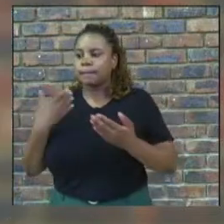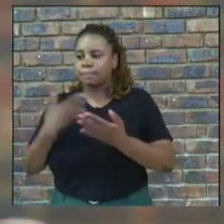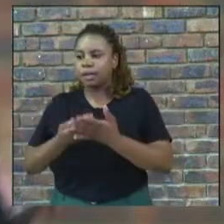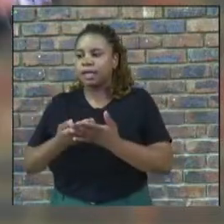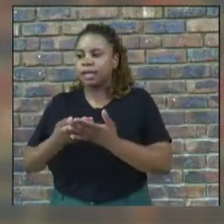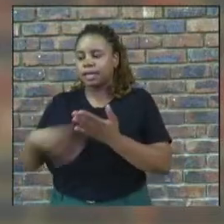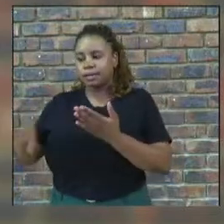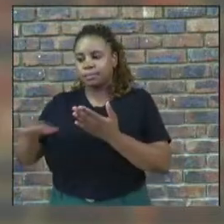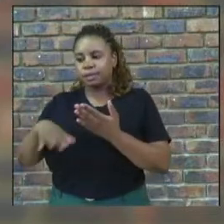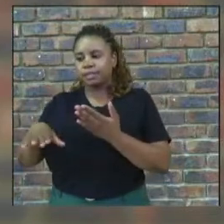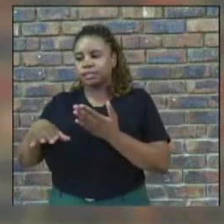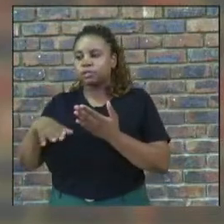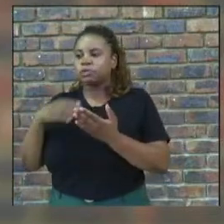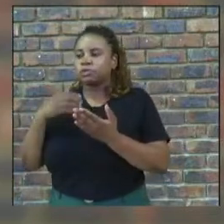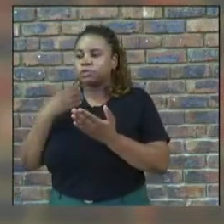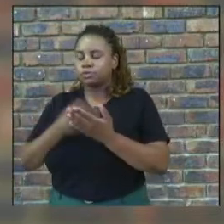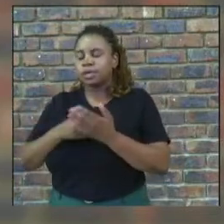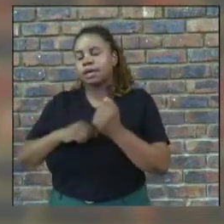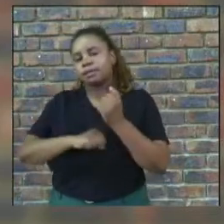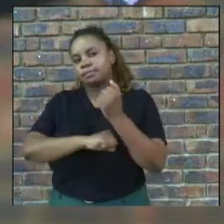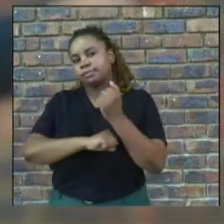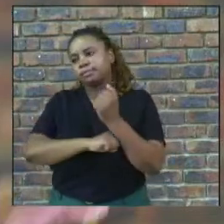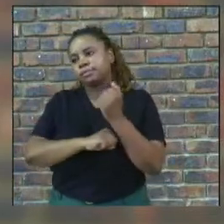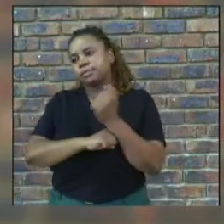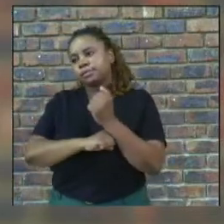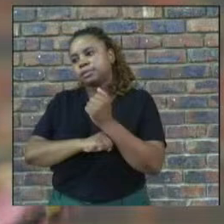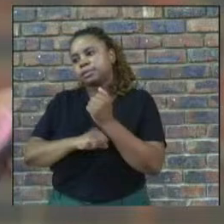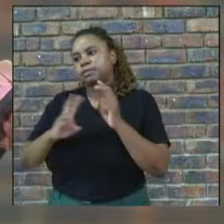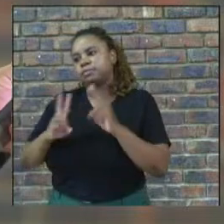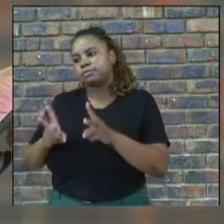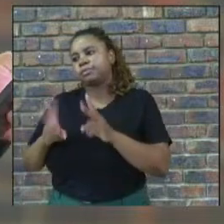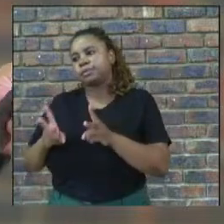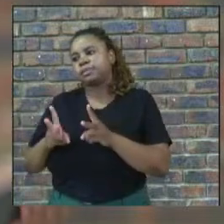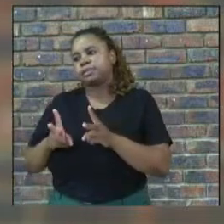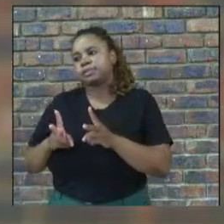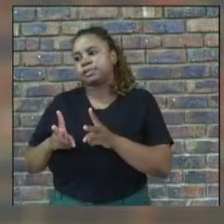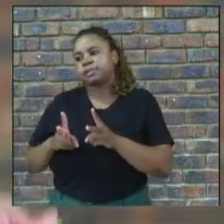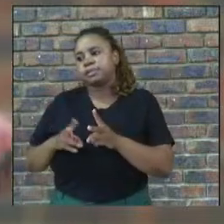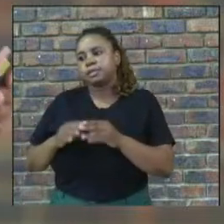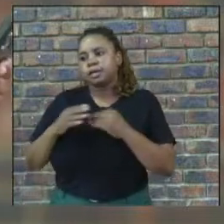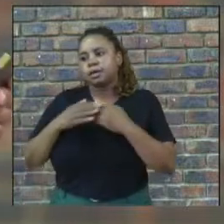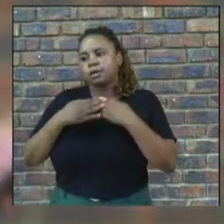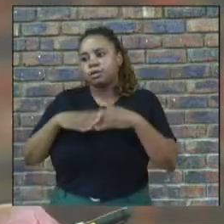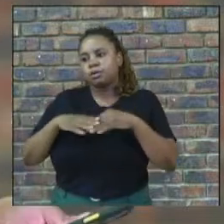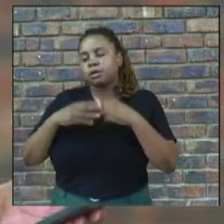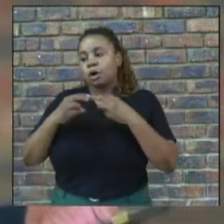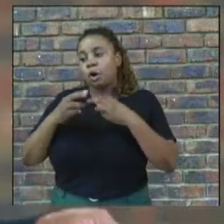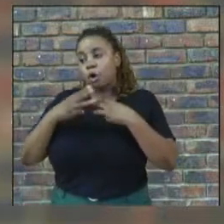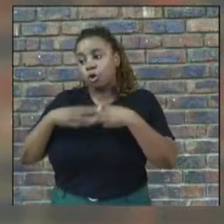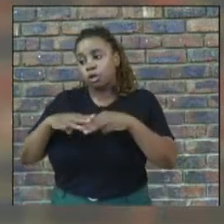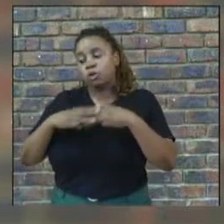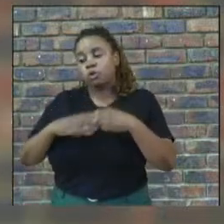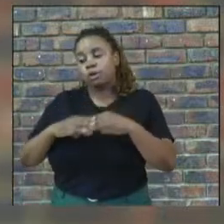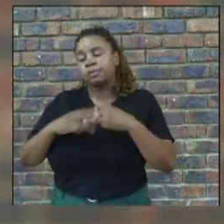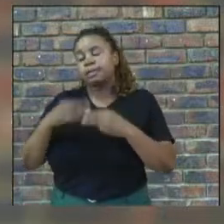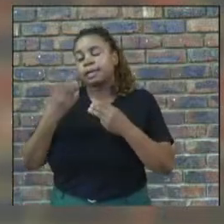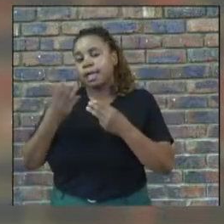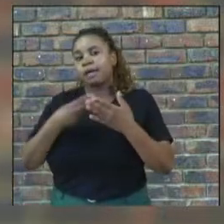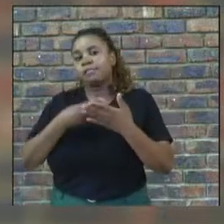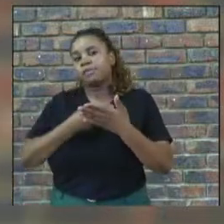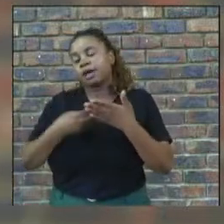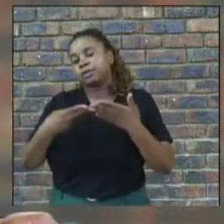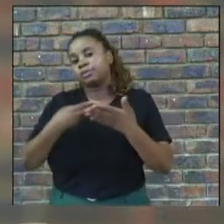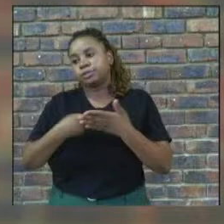site, it lists all the offices in the different regions. In the West End, we're working Kanakeng. Is